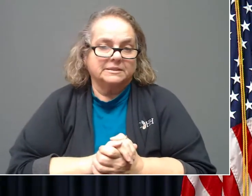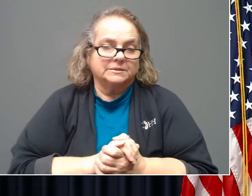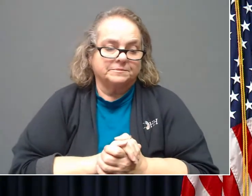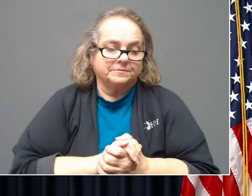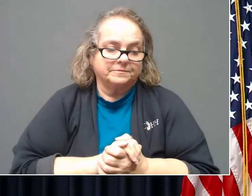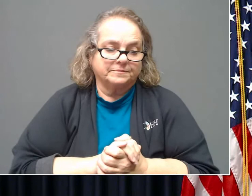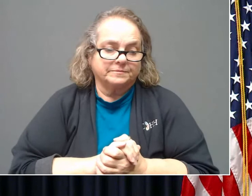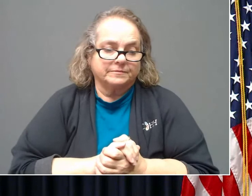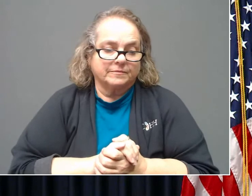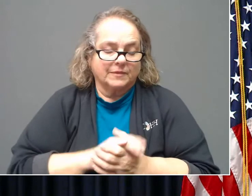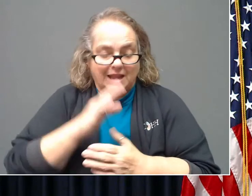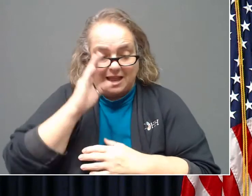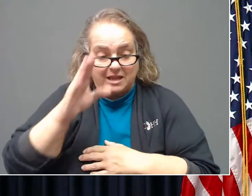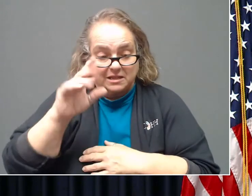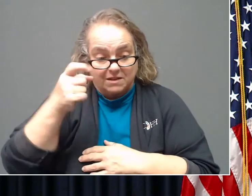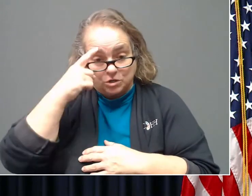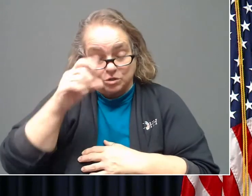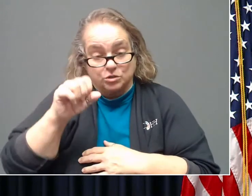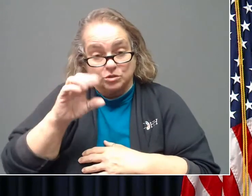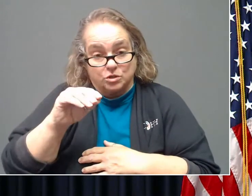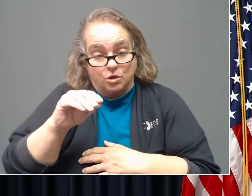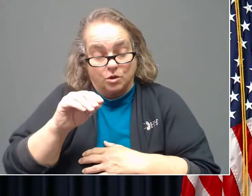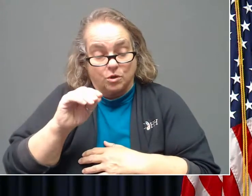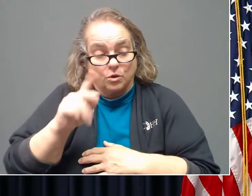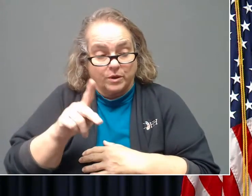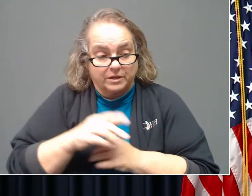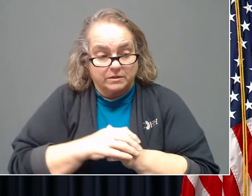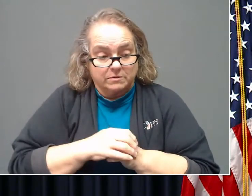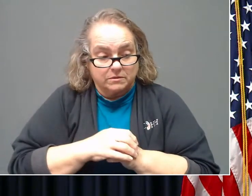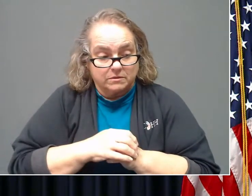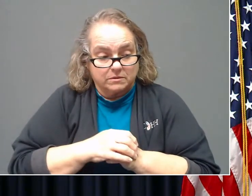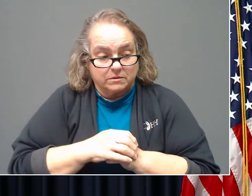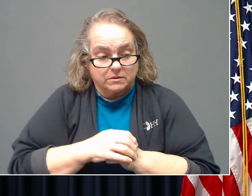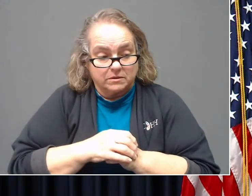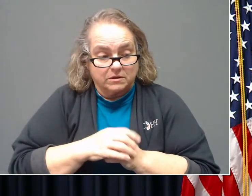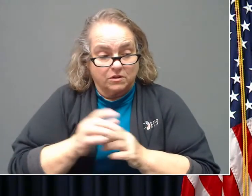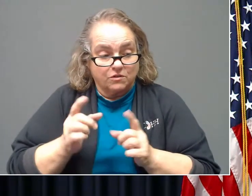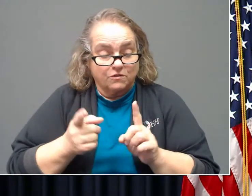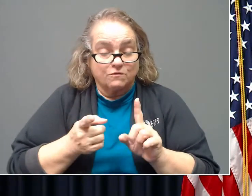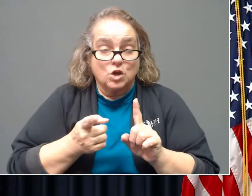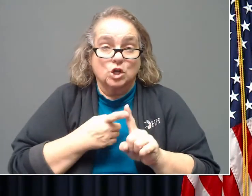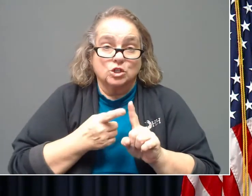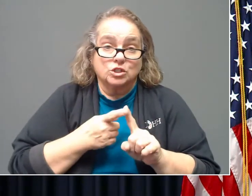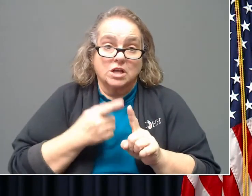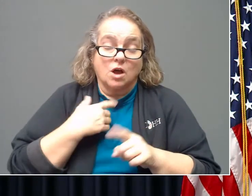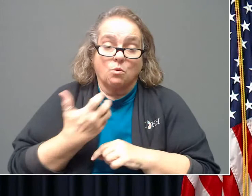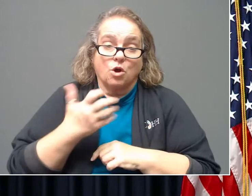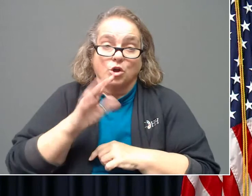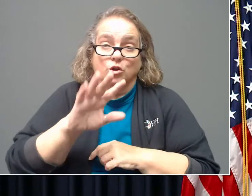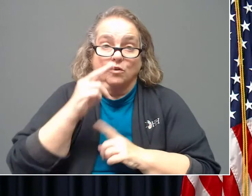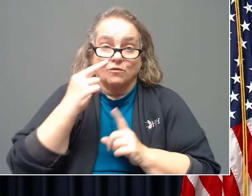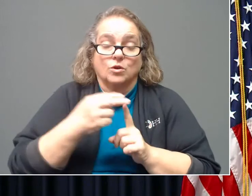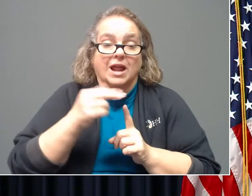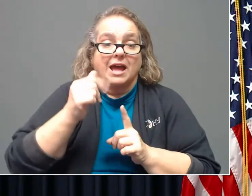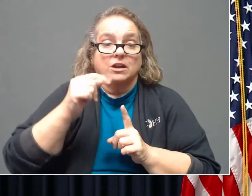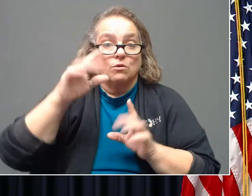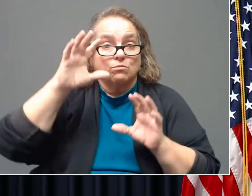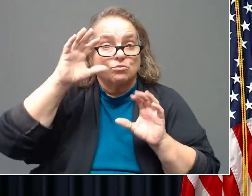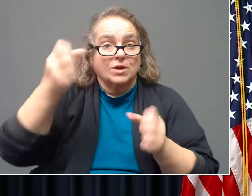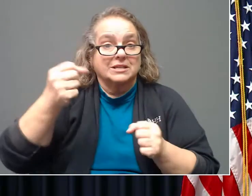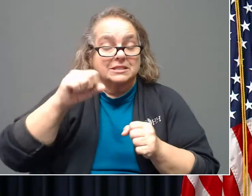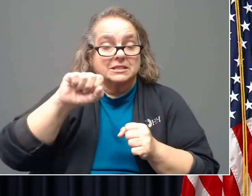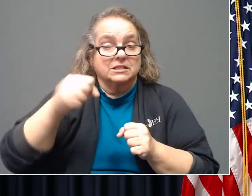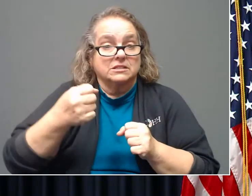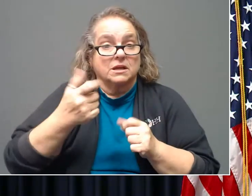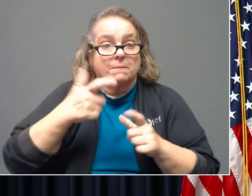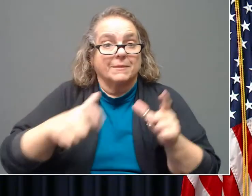Hi, Governor. So a couple of things. I want to first get your take on President Biden's bigger COVID-19